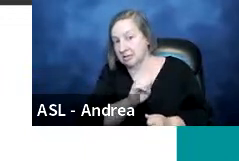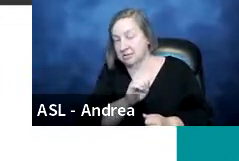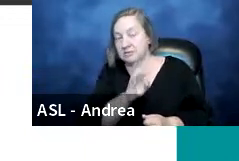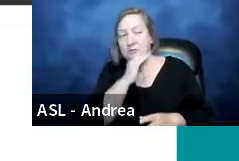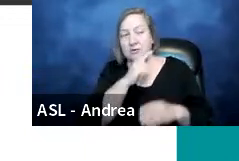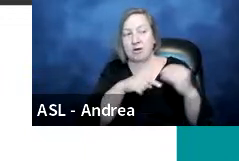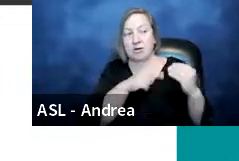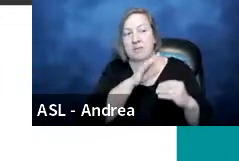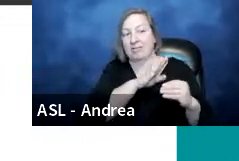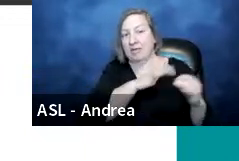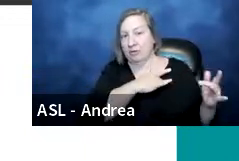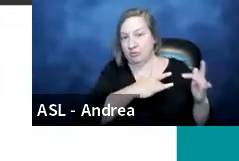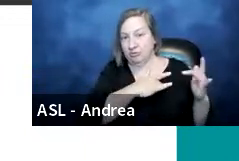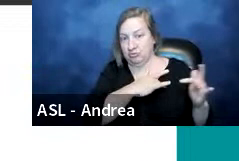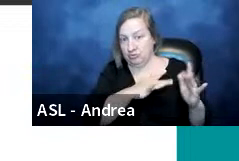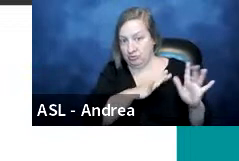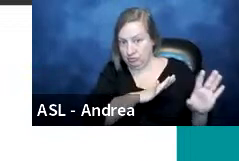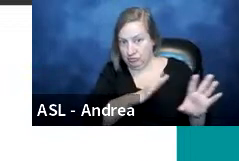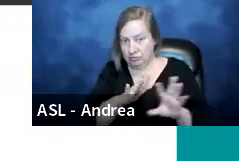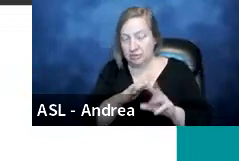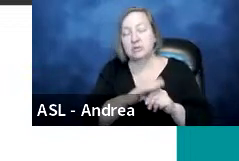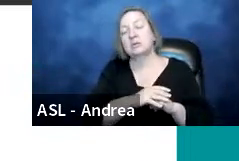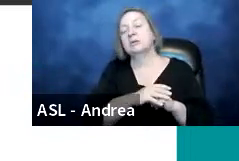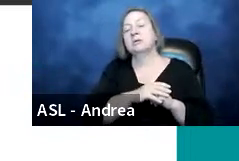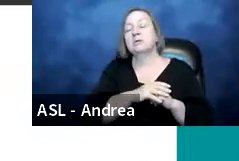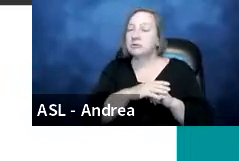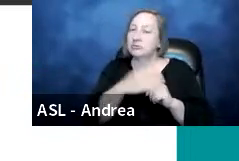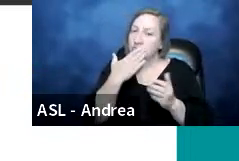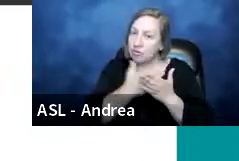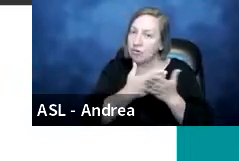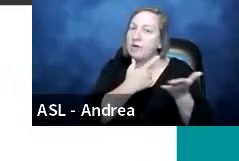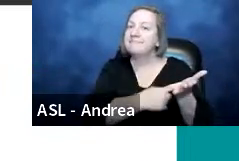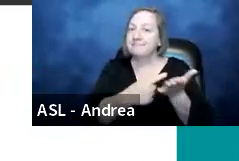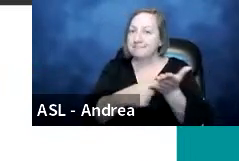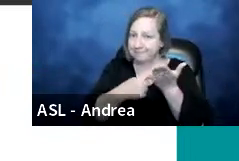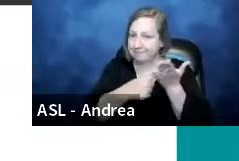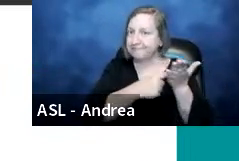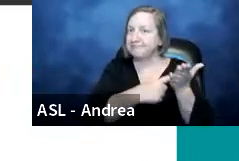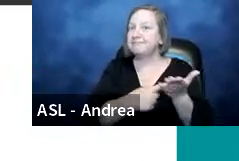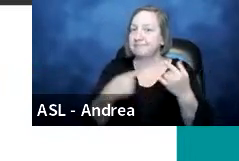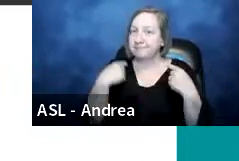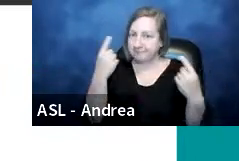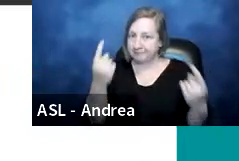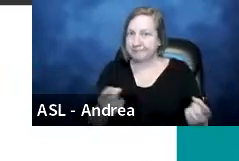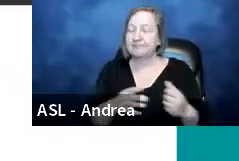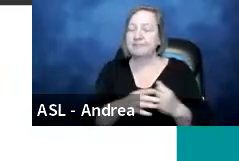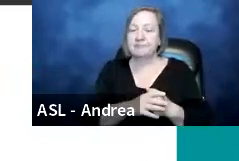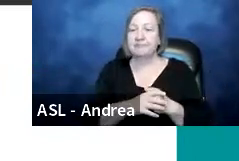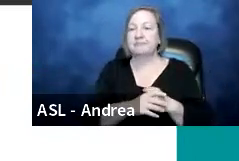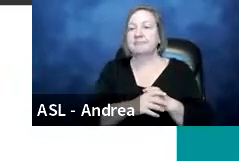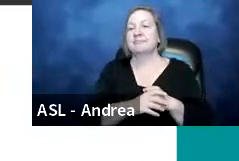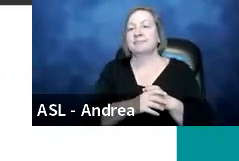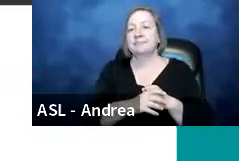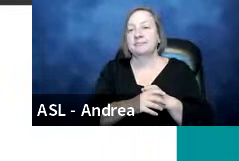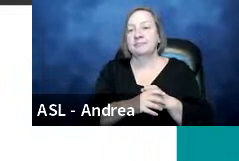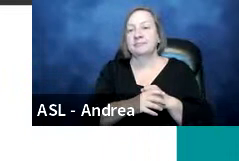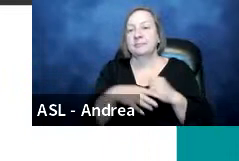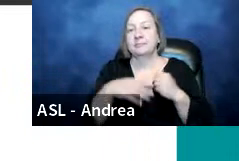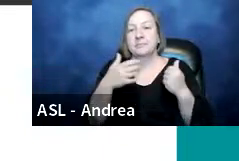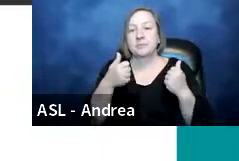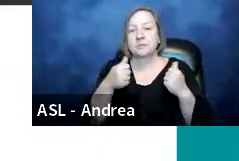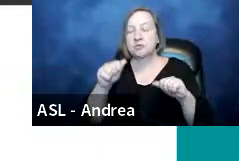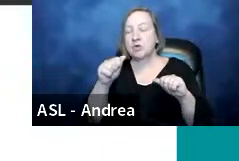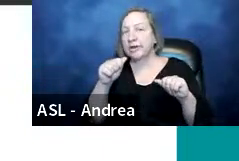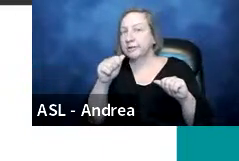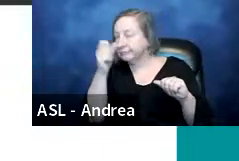So it's been some very good conversations and to reach some level of understanding